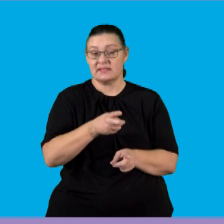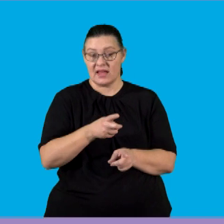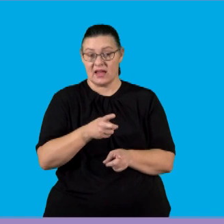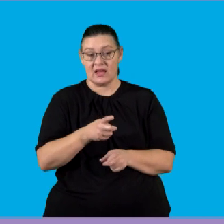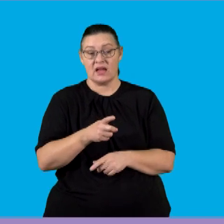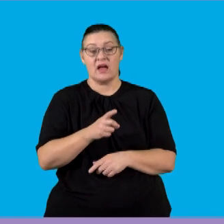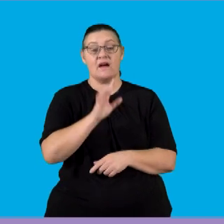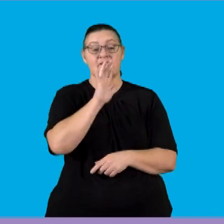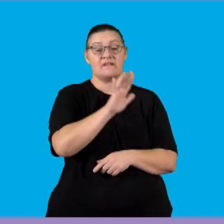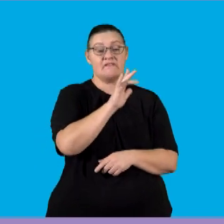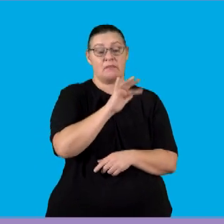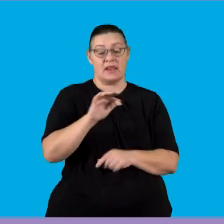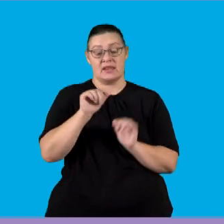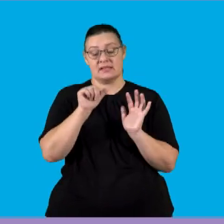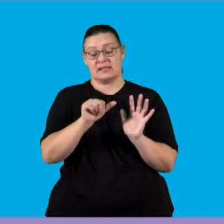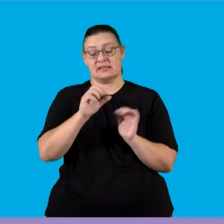be